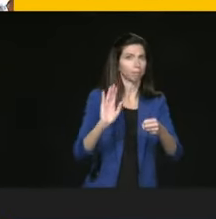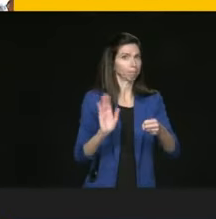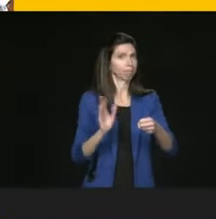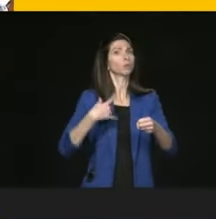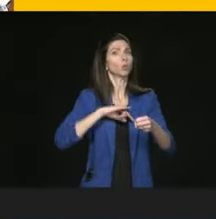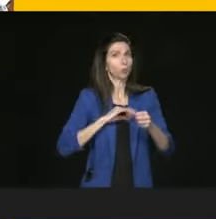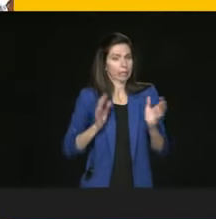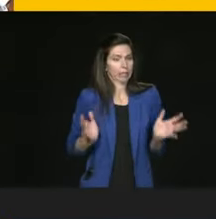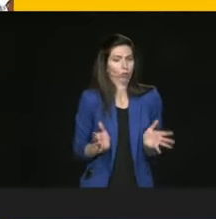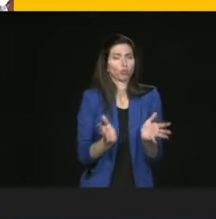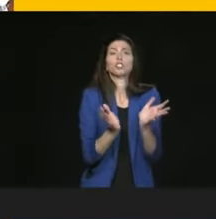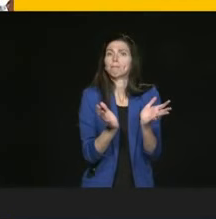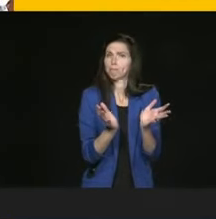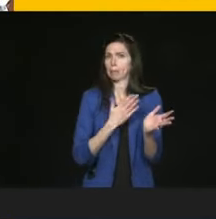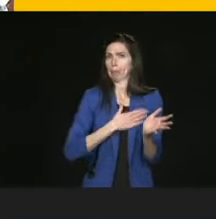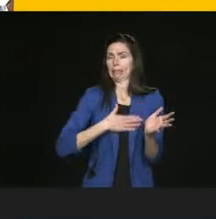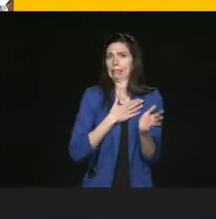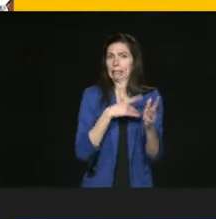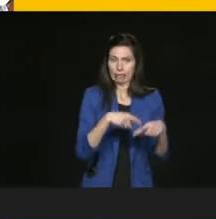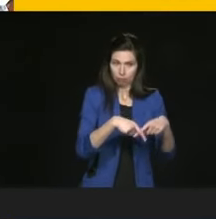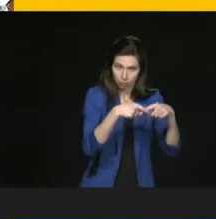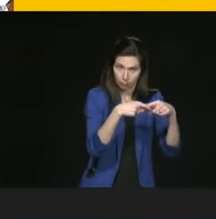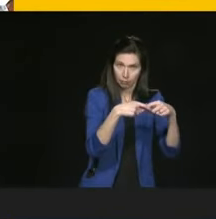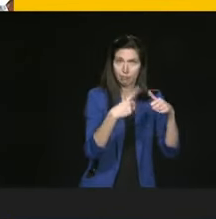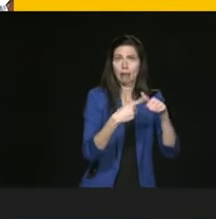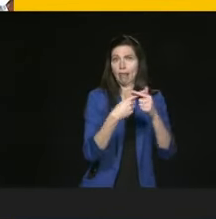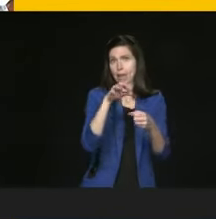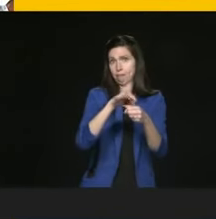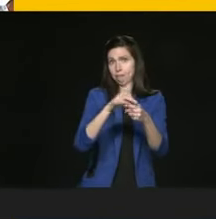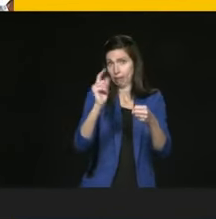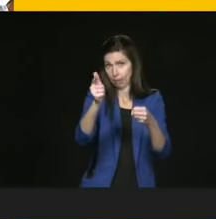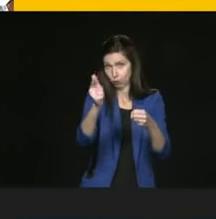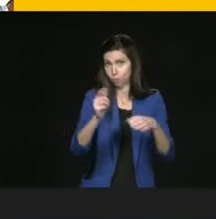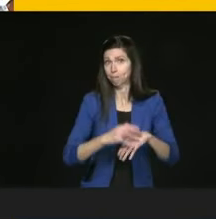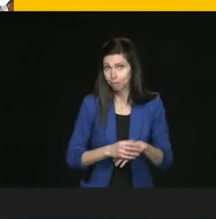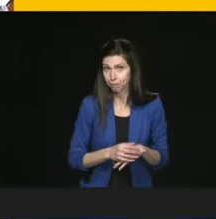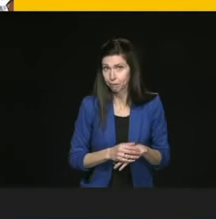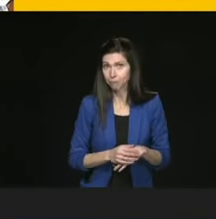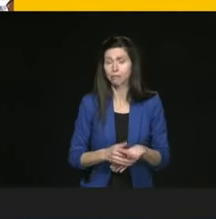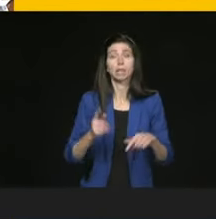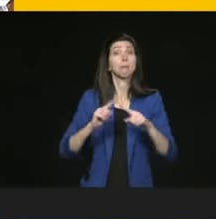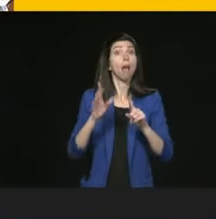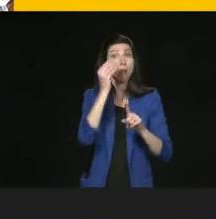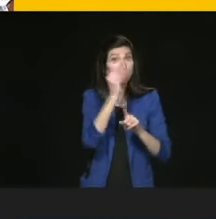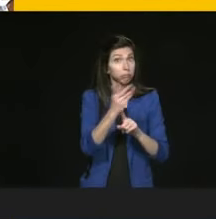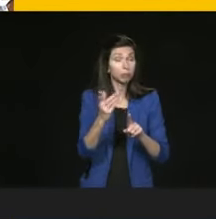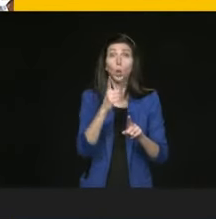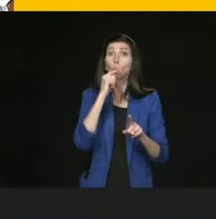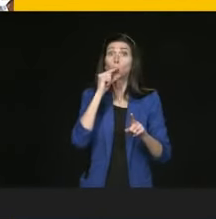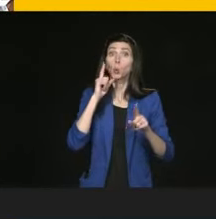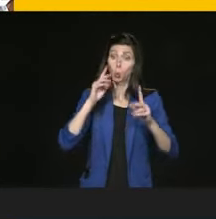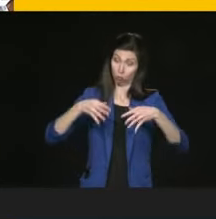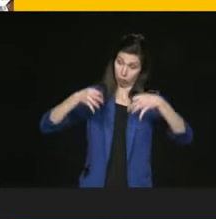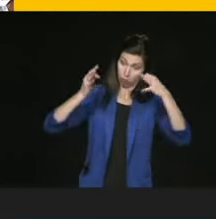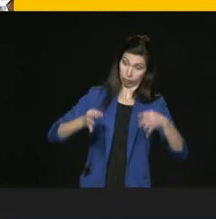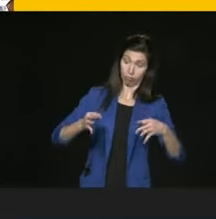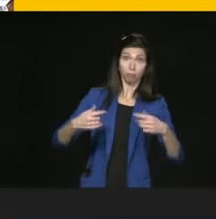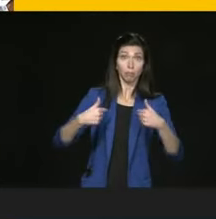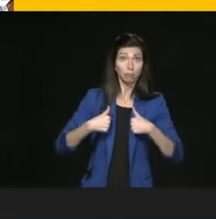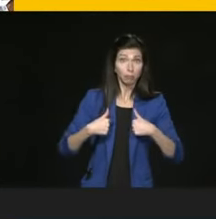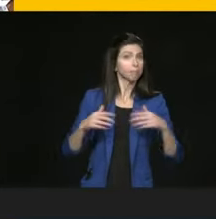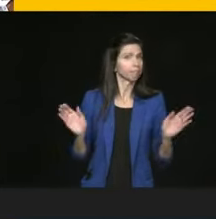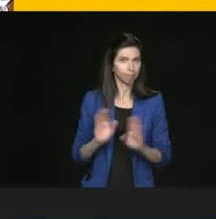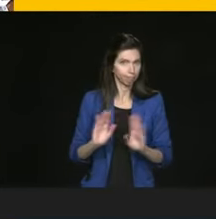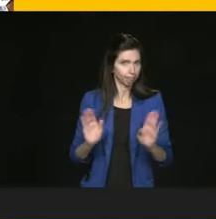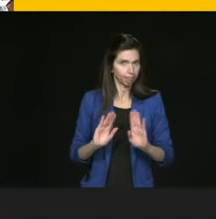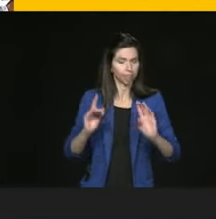option. But I want to be clear, the final decision to hold or postpone elections ultimately lies with community leadership, and we must respect